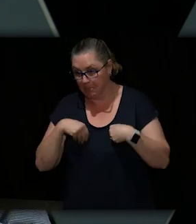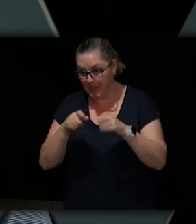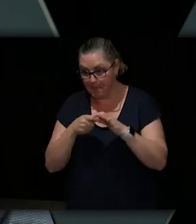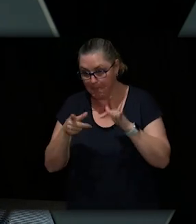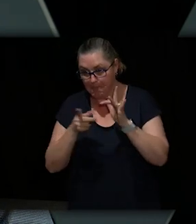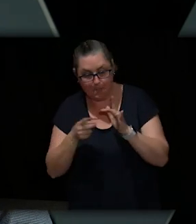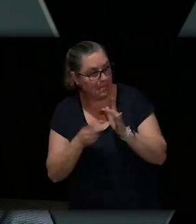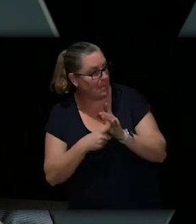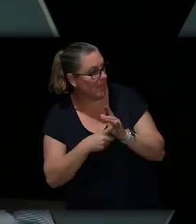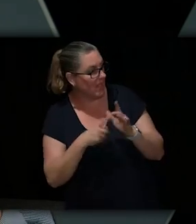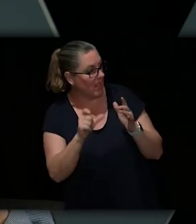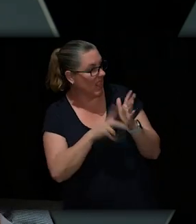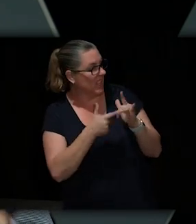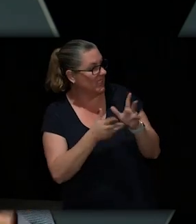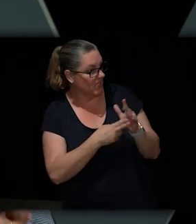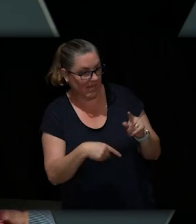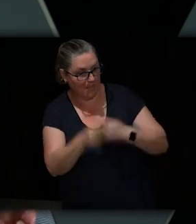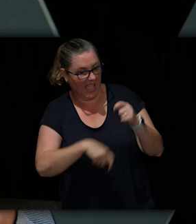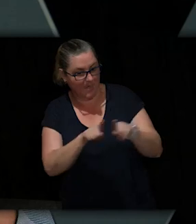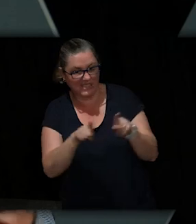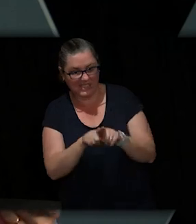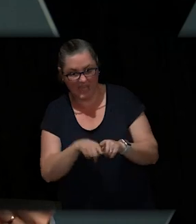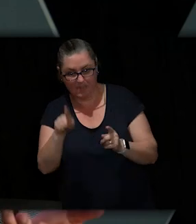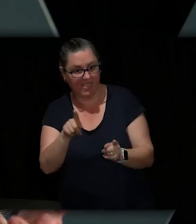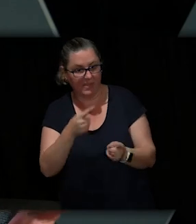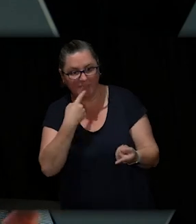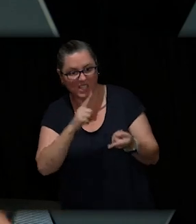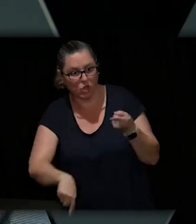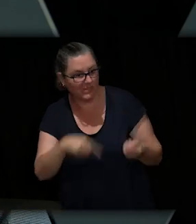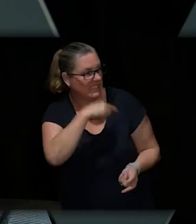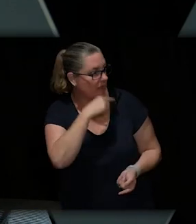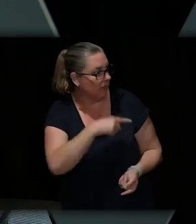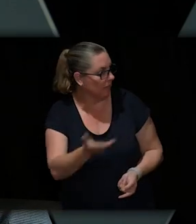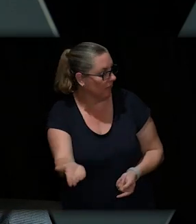son. And it's this bizarre thing, but it's sort of really nice to see.